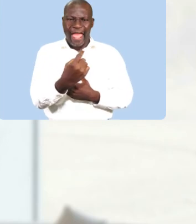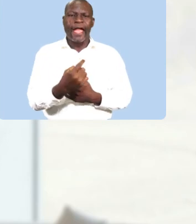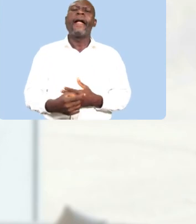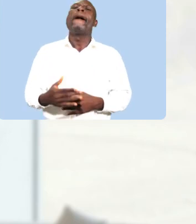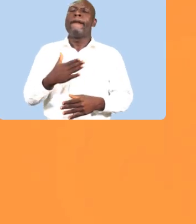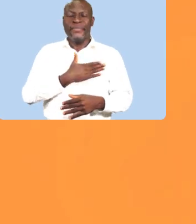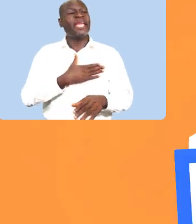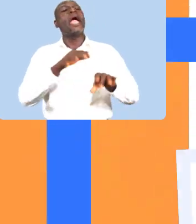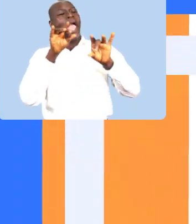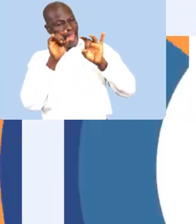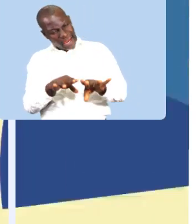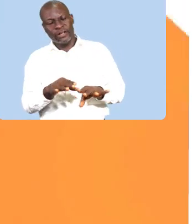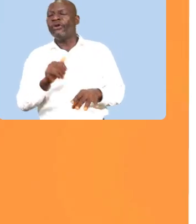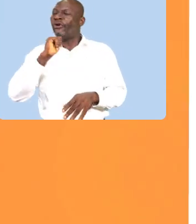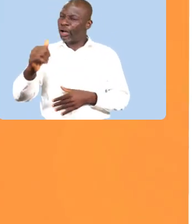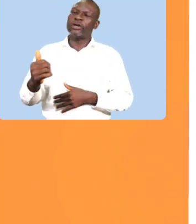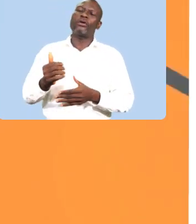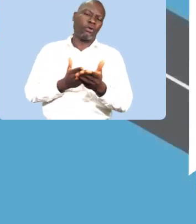no eye achiwade.